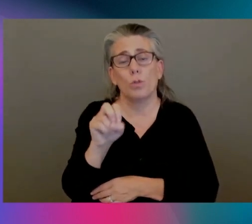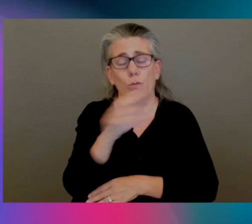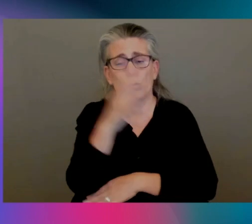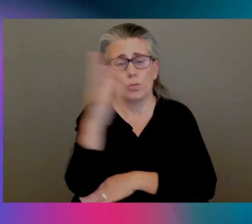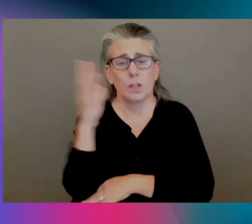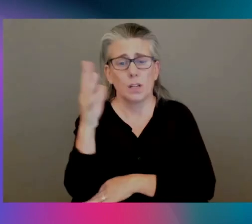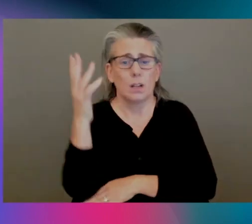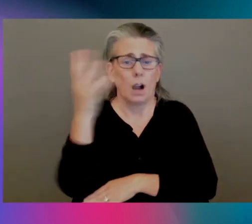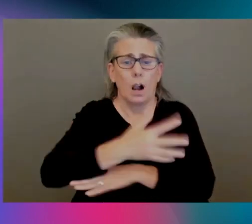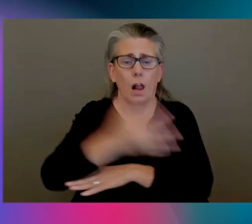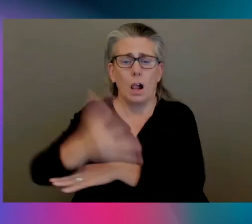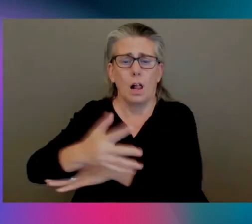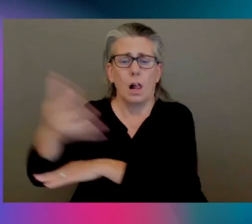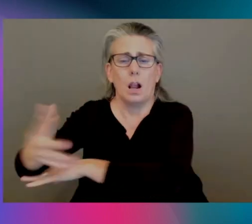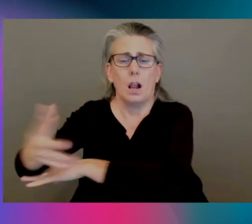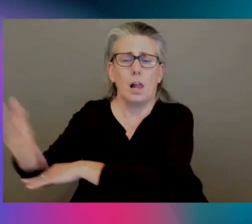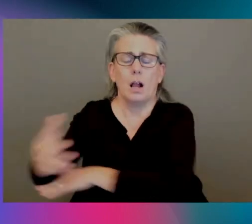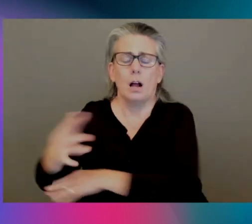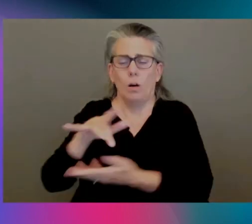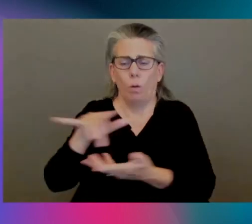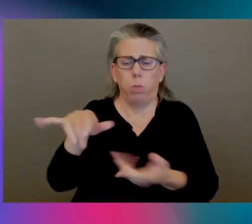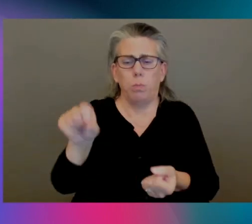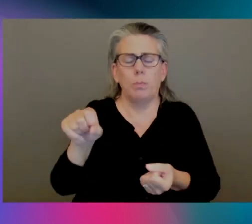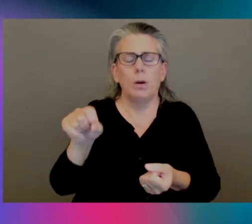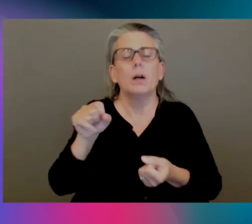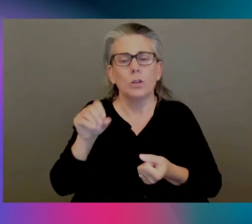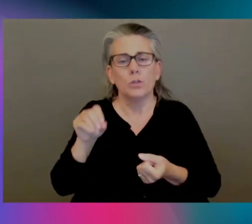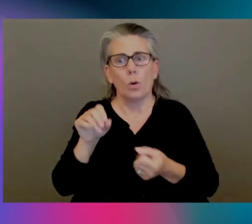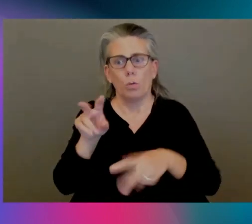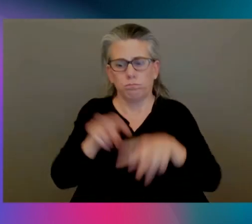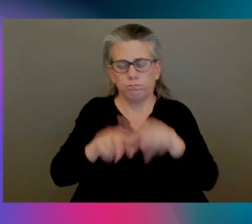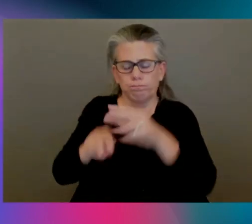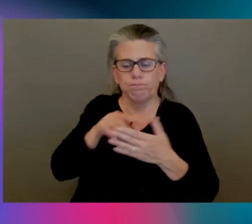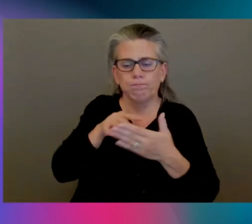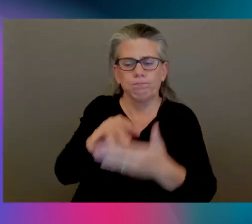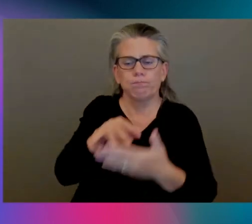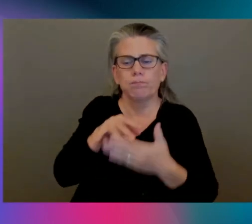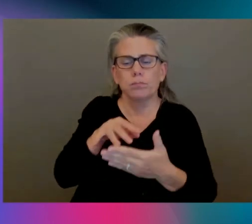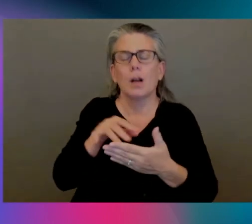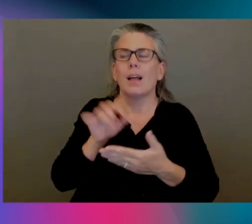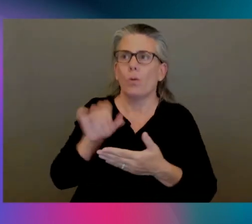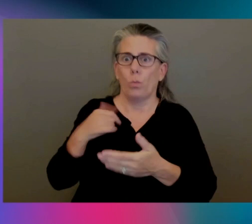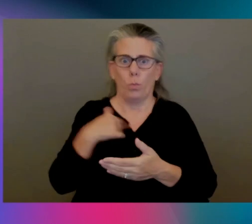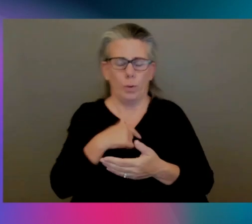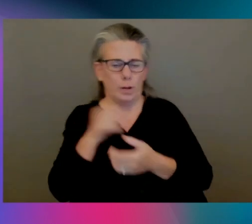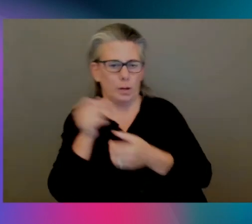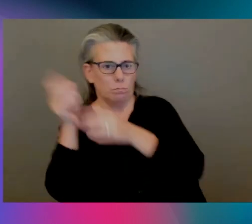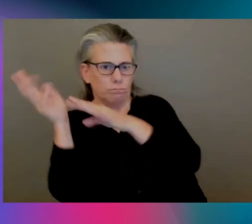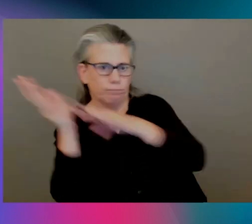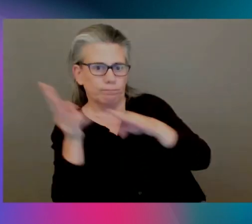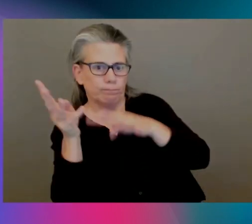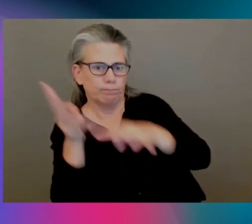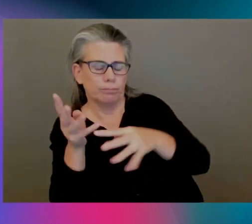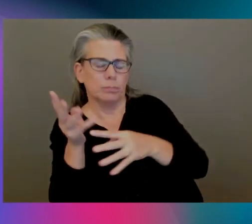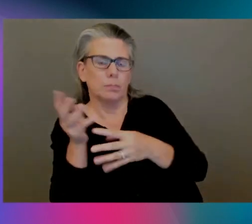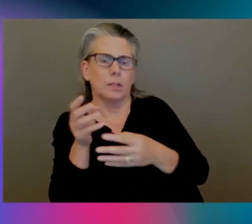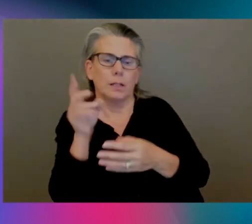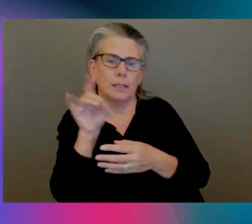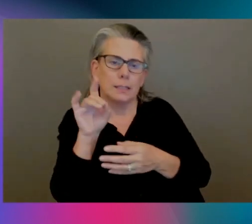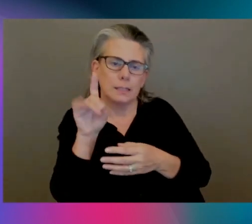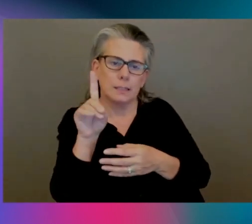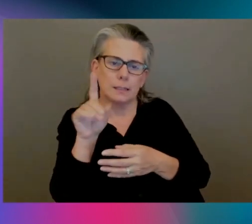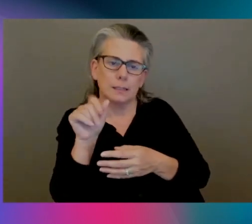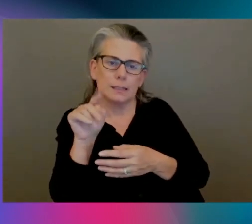research organizations throughout Africa. And by providing this data through the data exchange, they're able to quickly access updates and monitor in near real